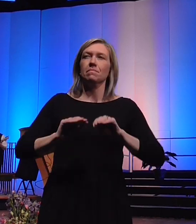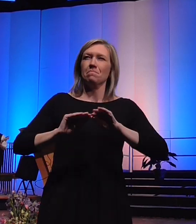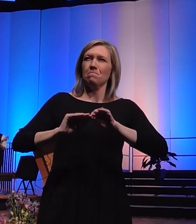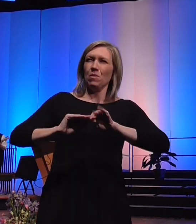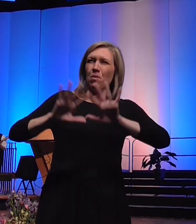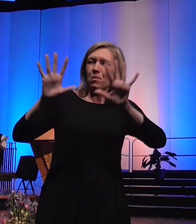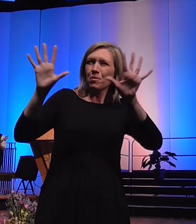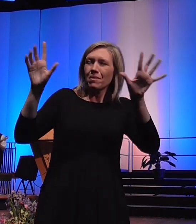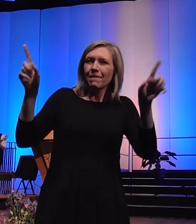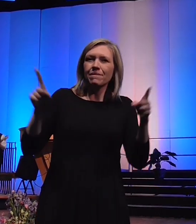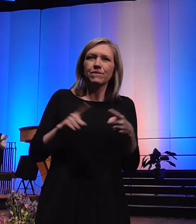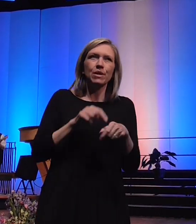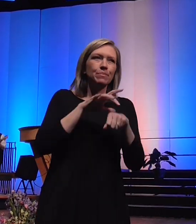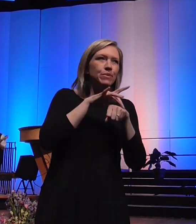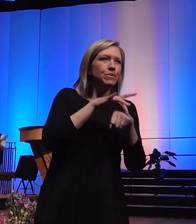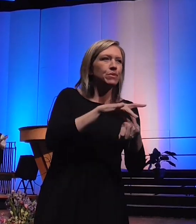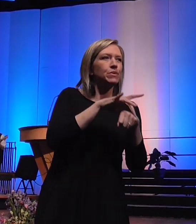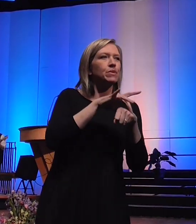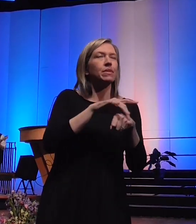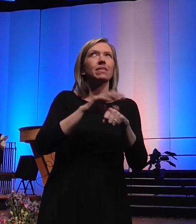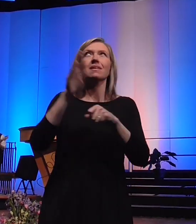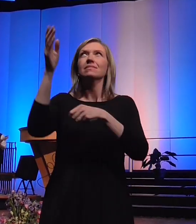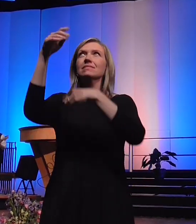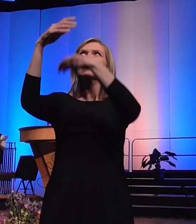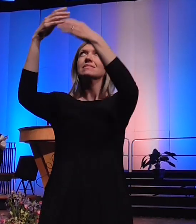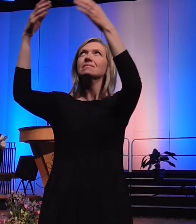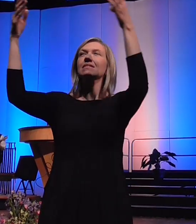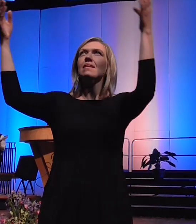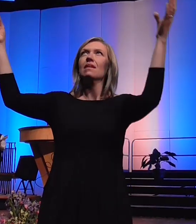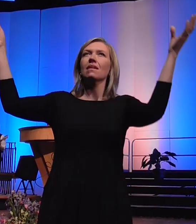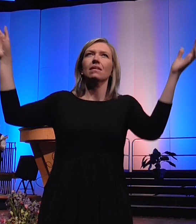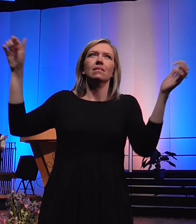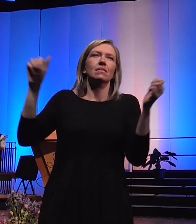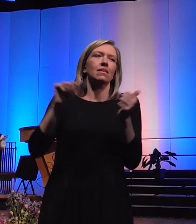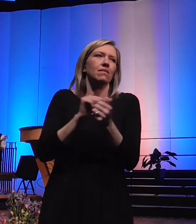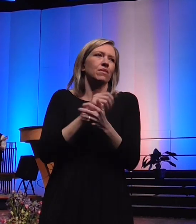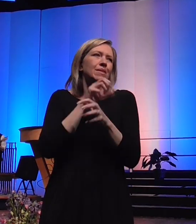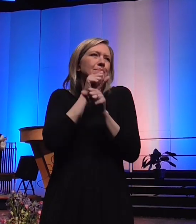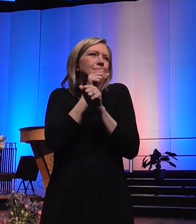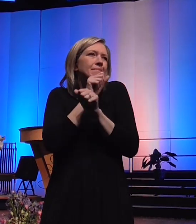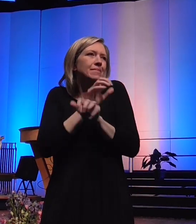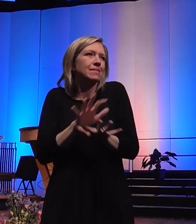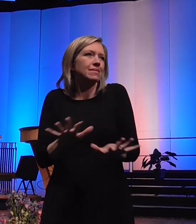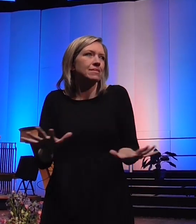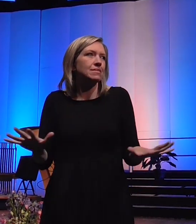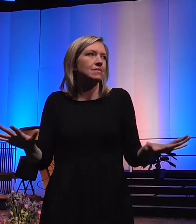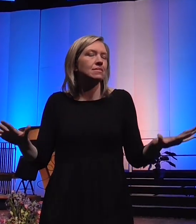bursting from the earth and sky.